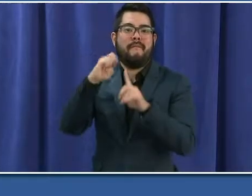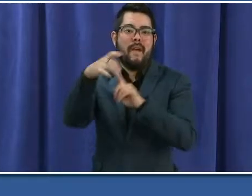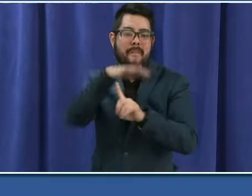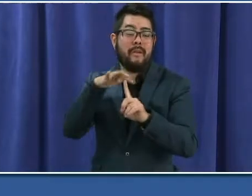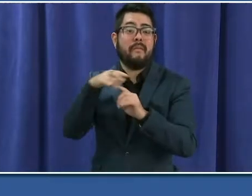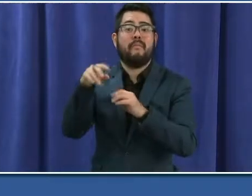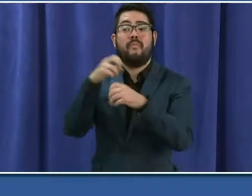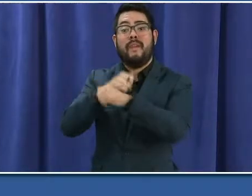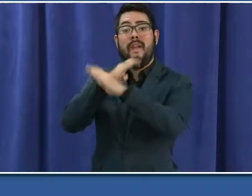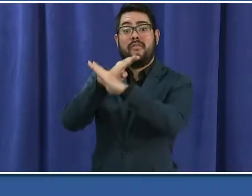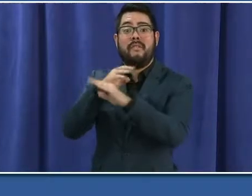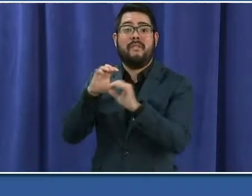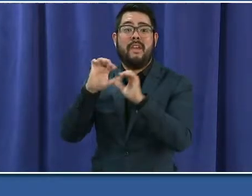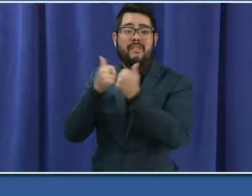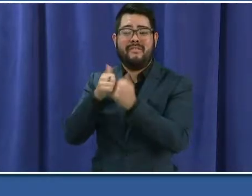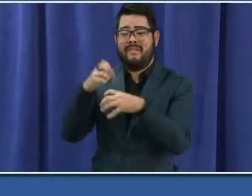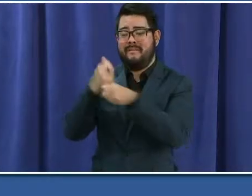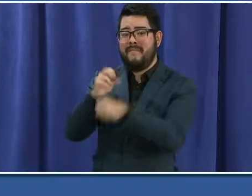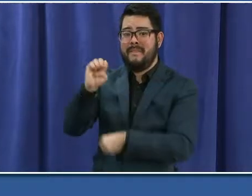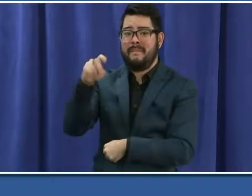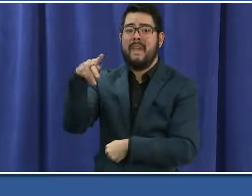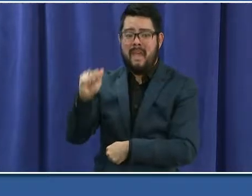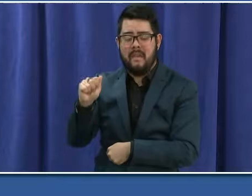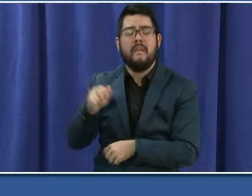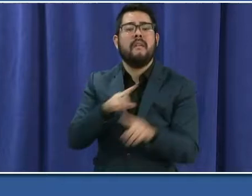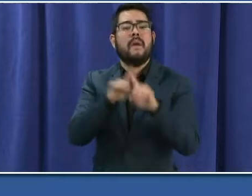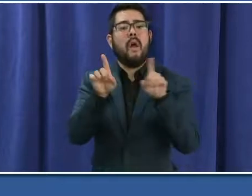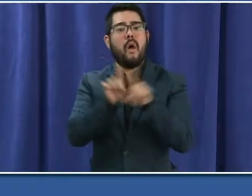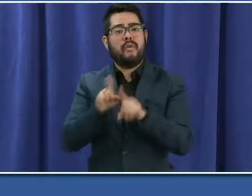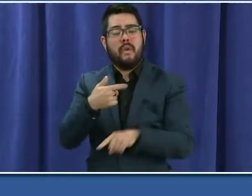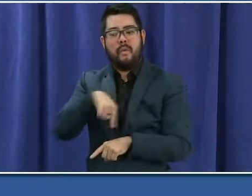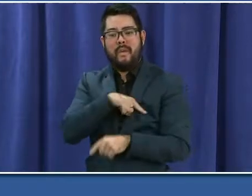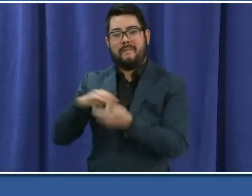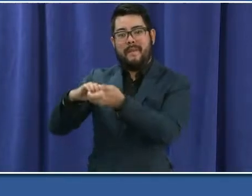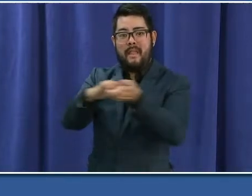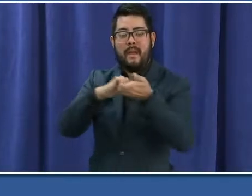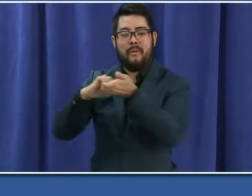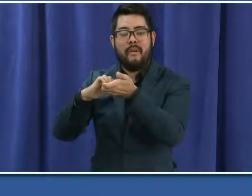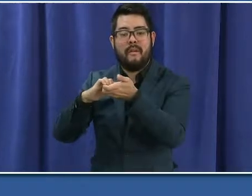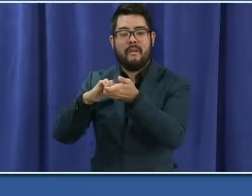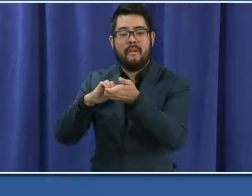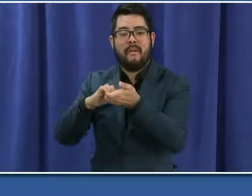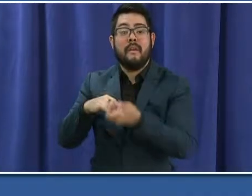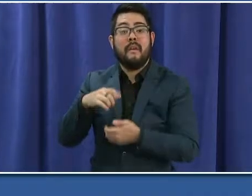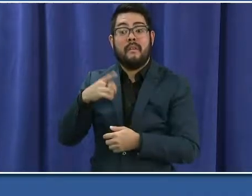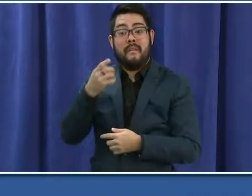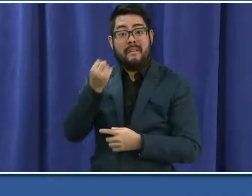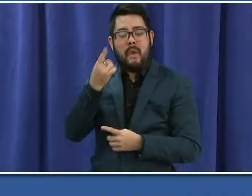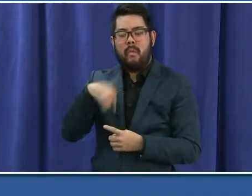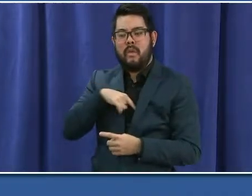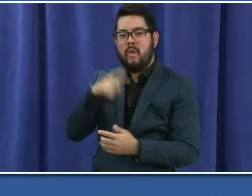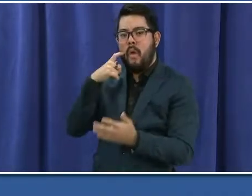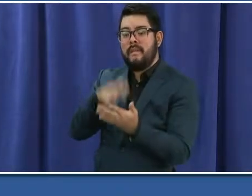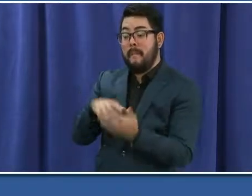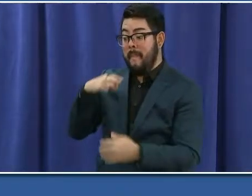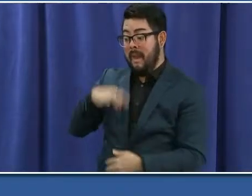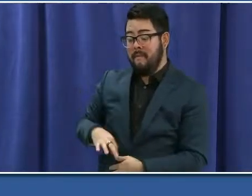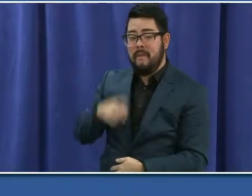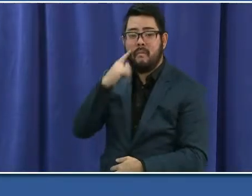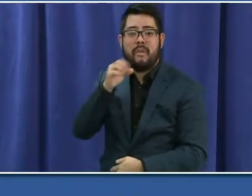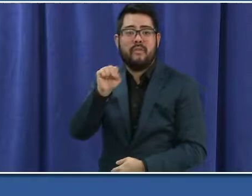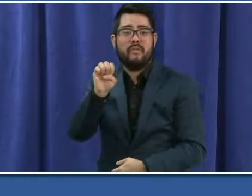But one thing that we collaborate on that the neighborhood sees the benefit of is when we do our sewer